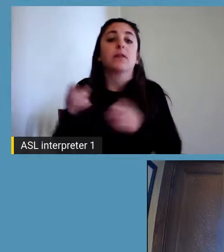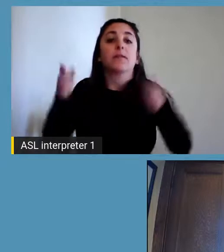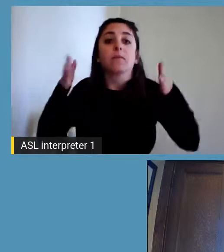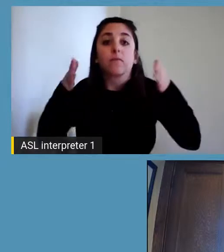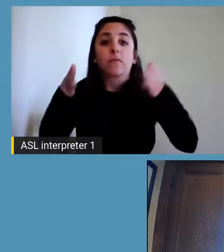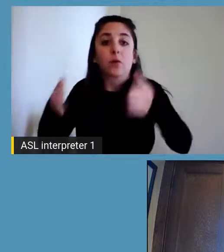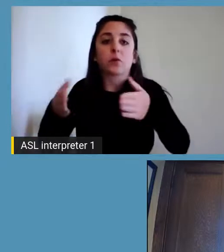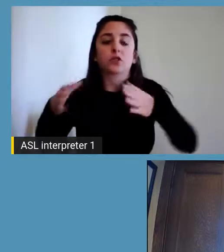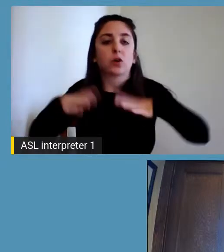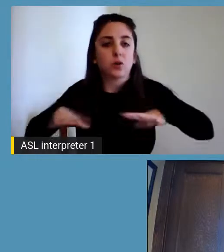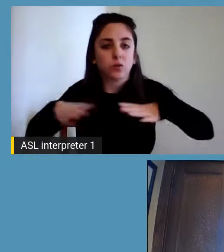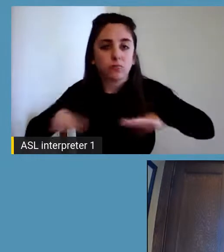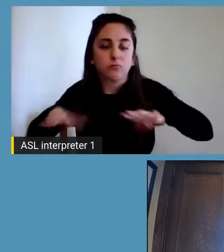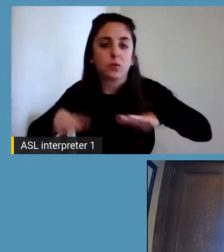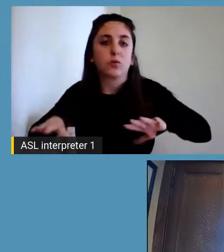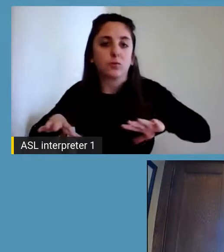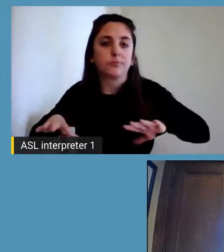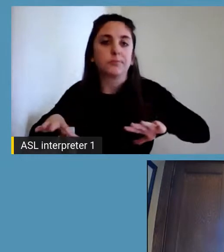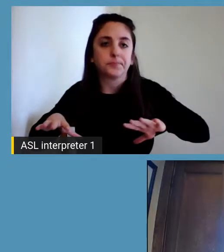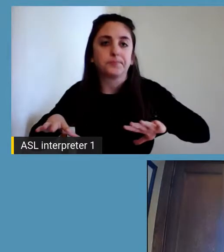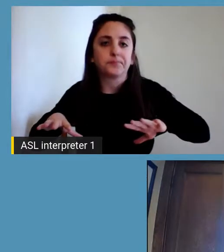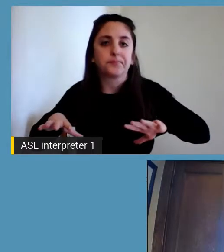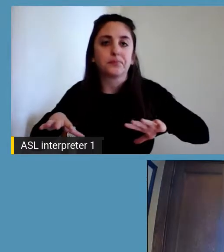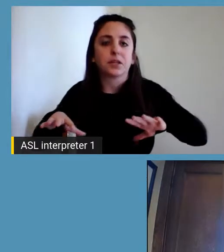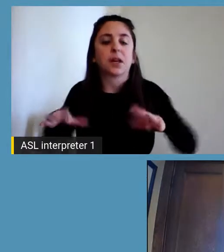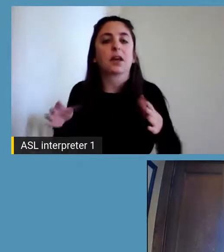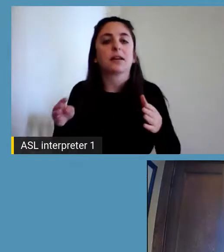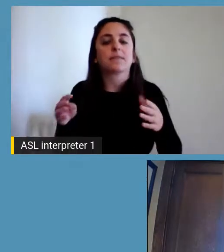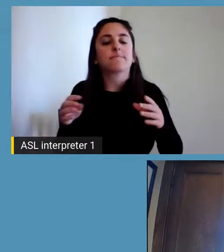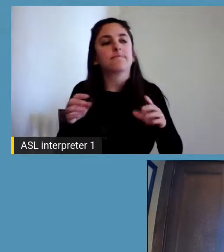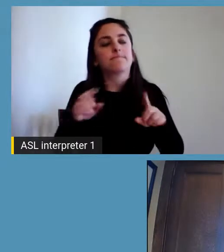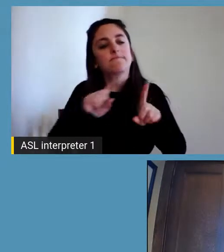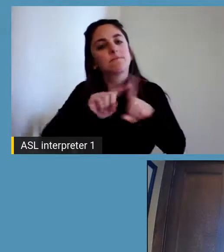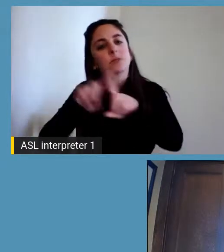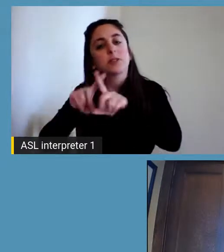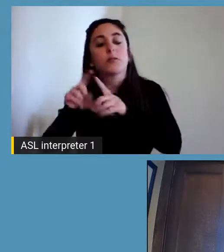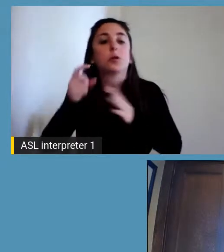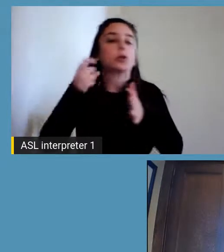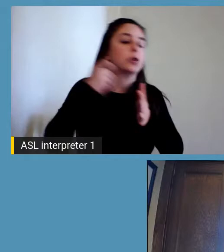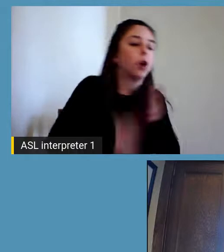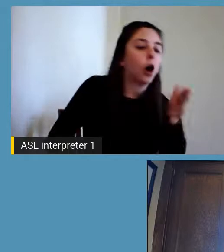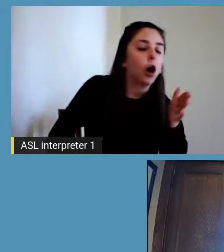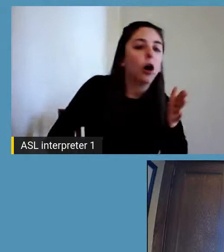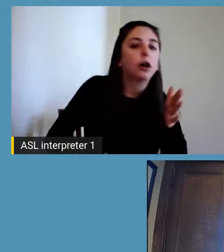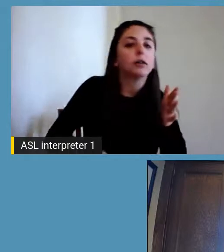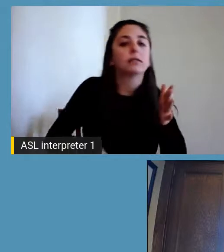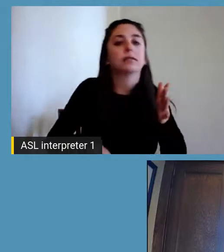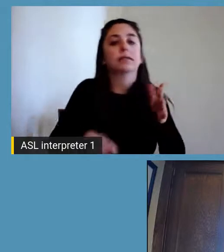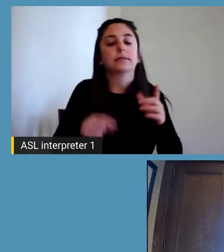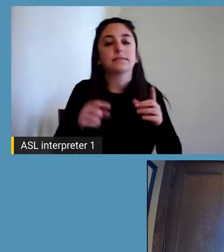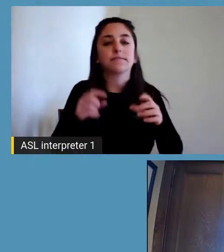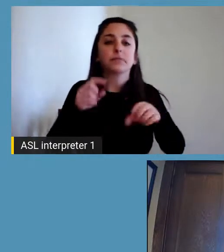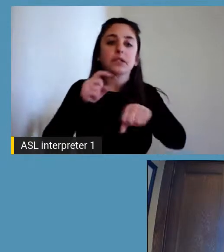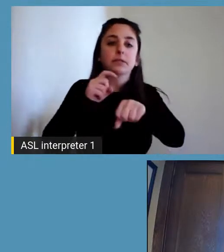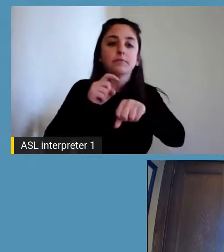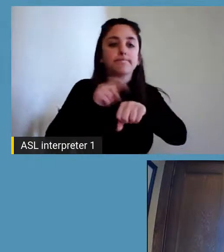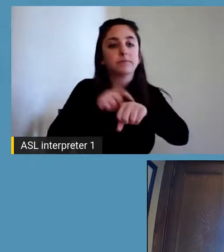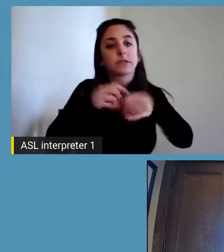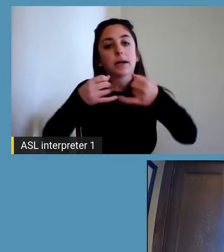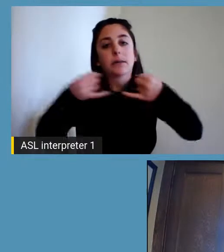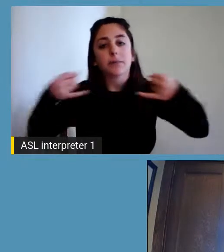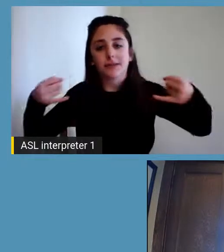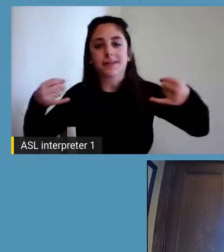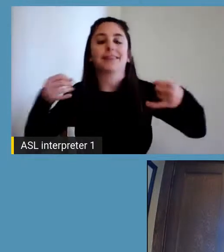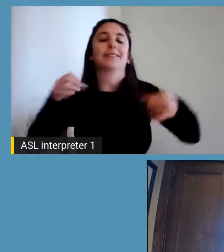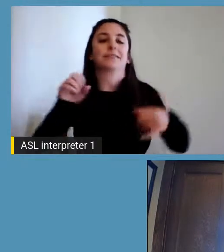apparel and getting timelines down and costs down and such, and working